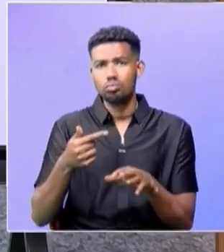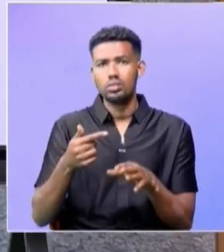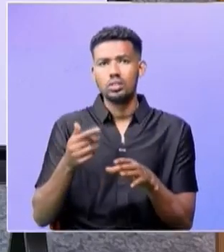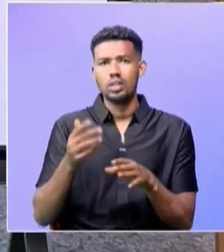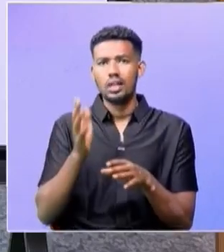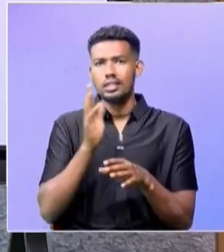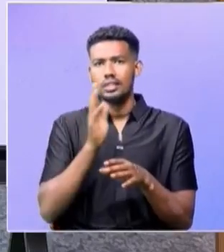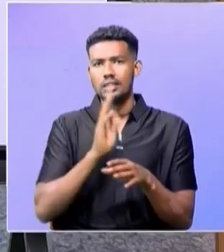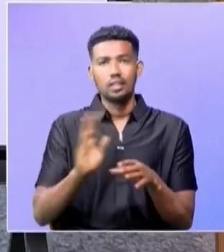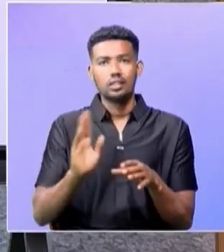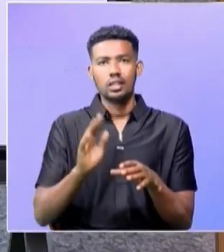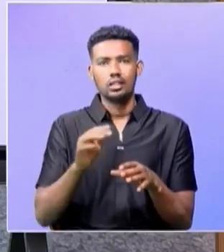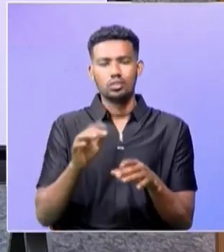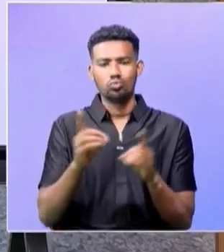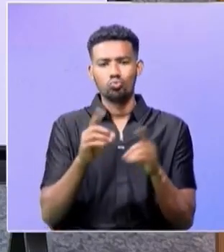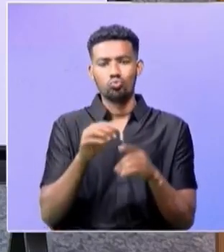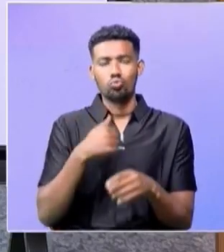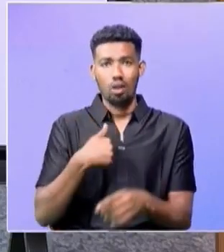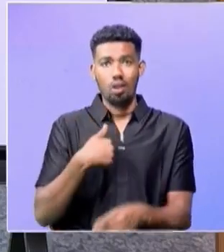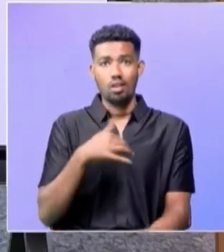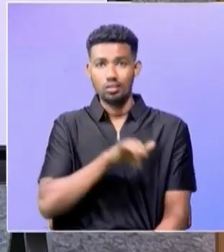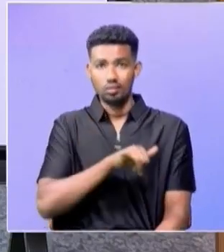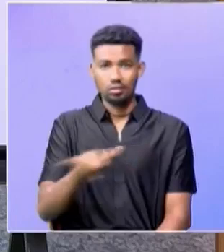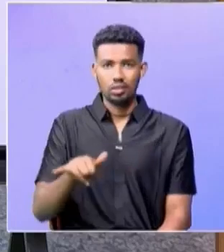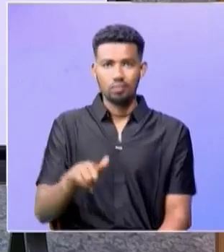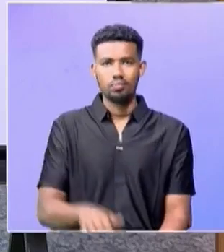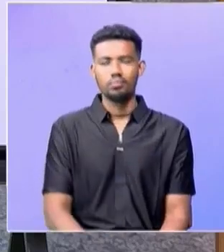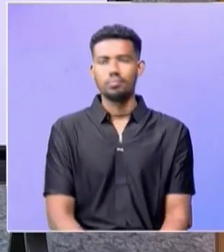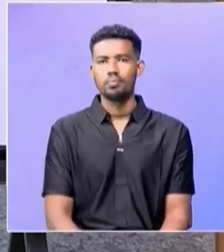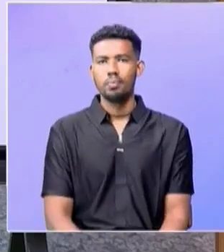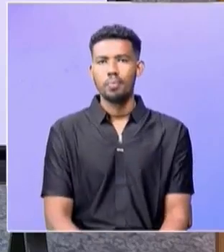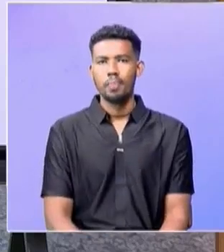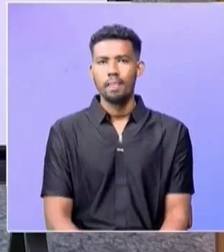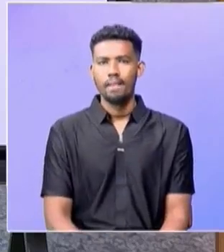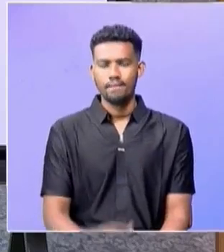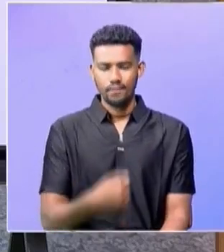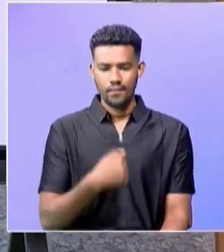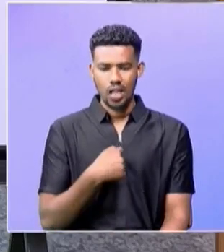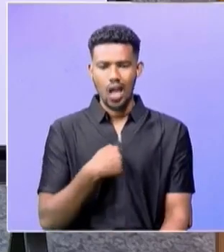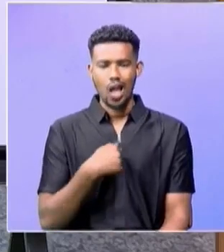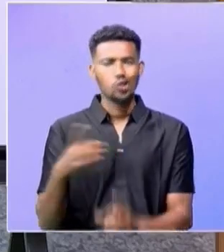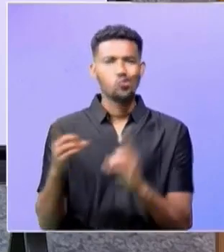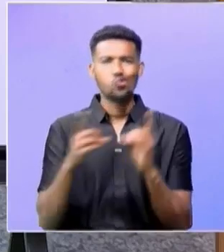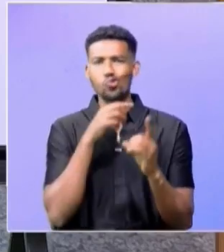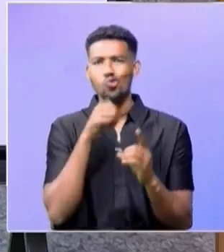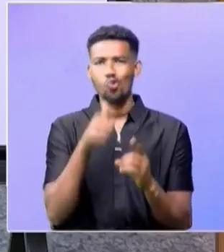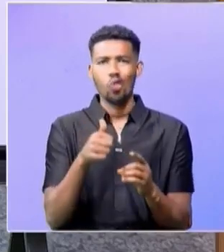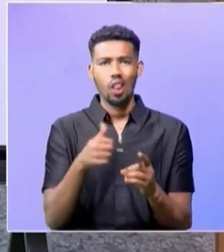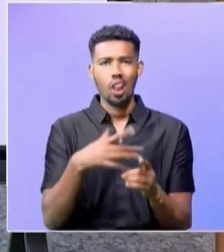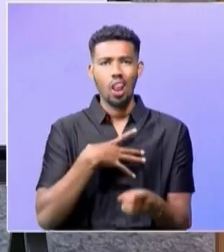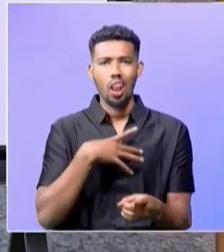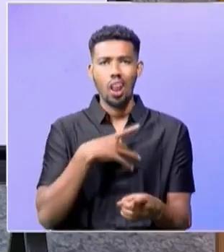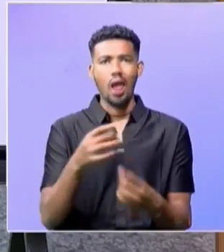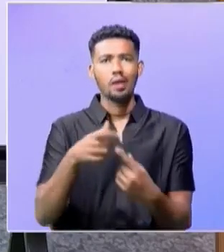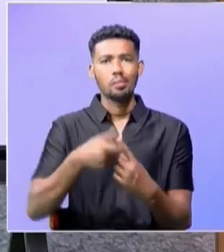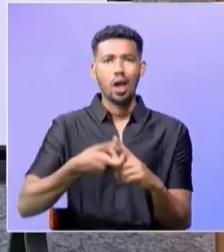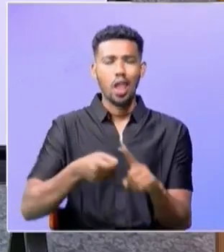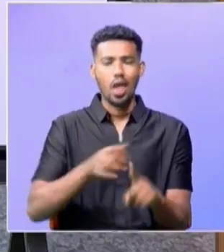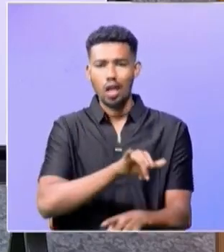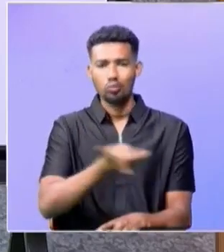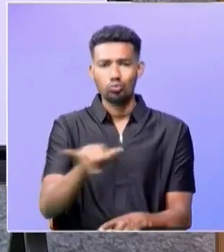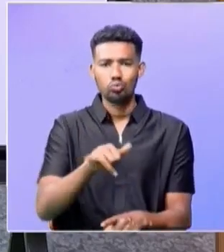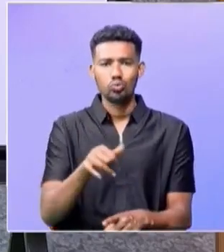I. Neither do I. It means I don't like banana too, like your friend, like your